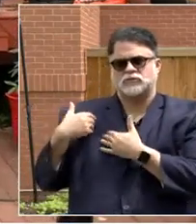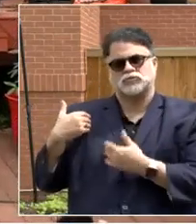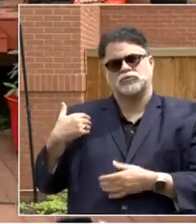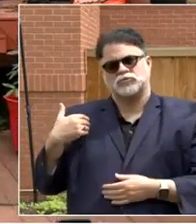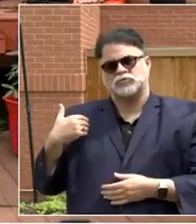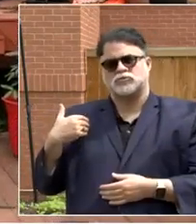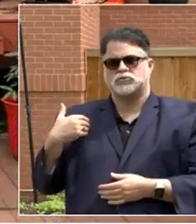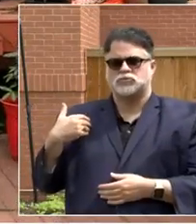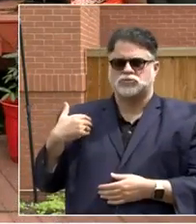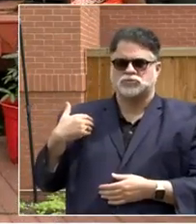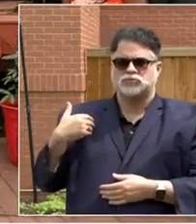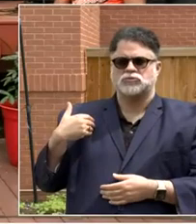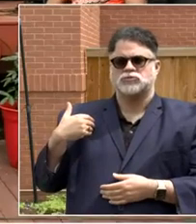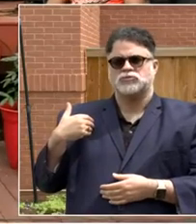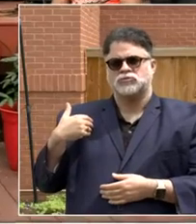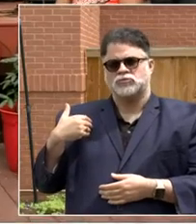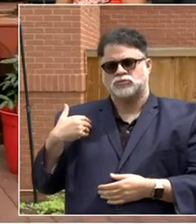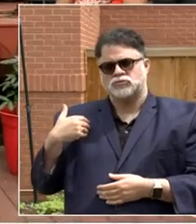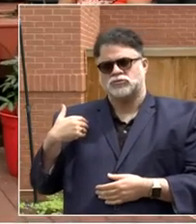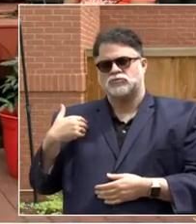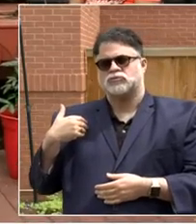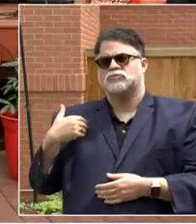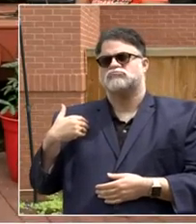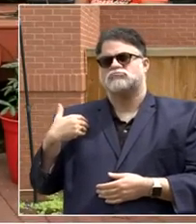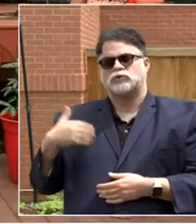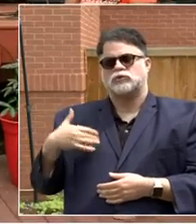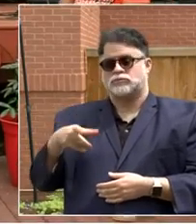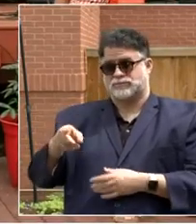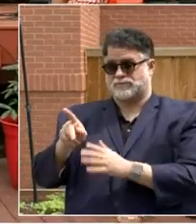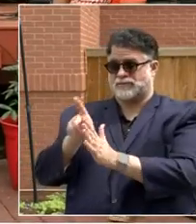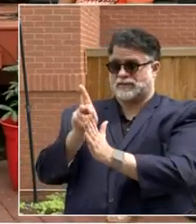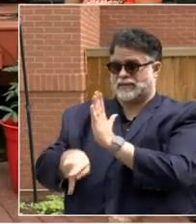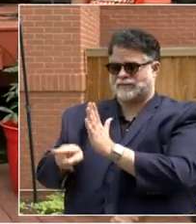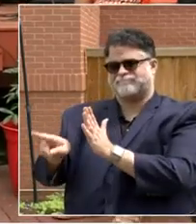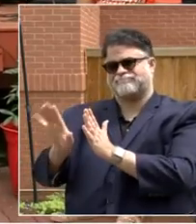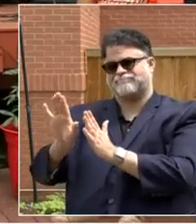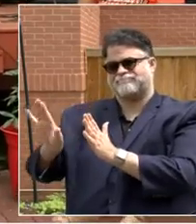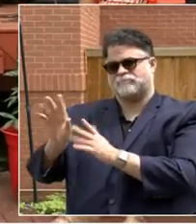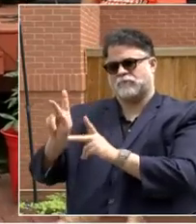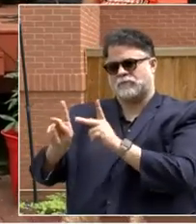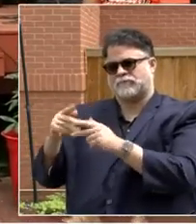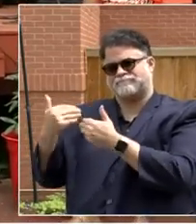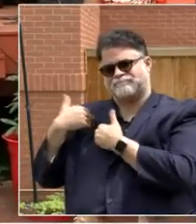for Davon's death were held accountable in our courts.